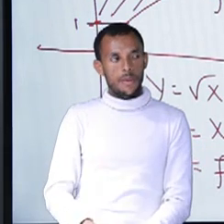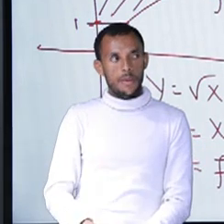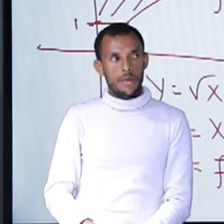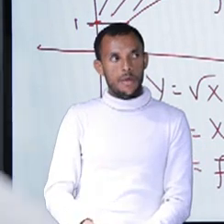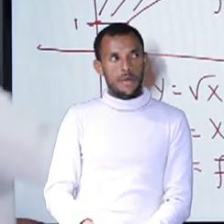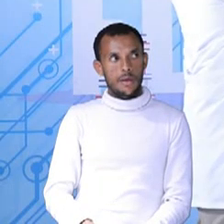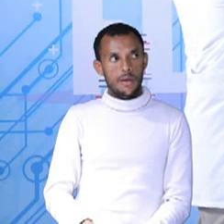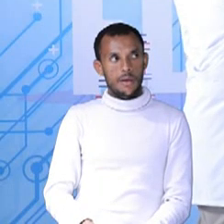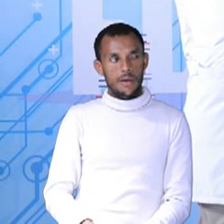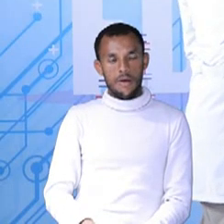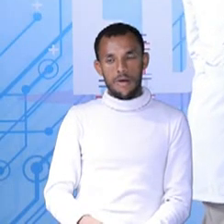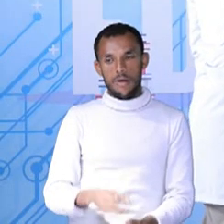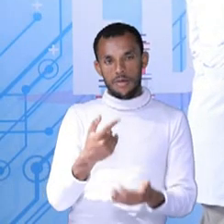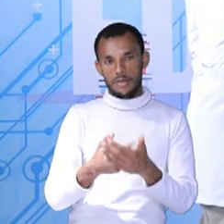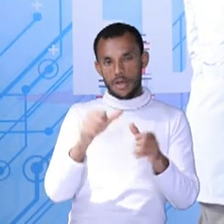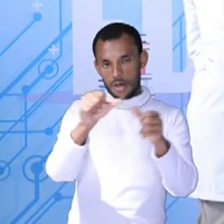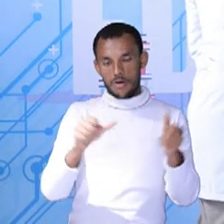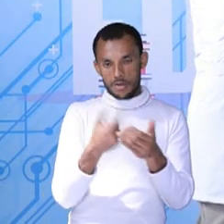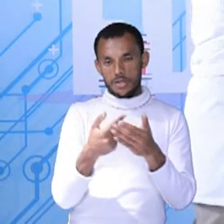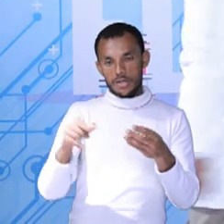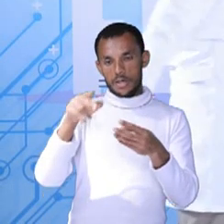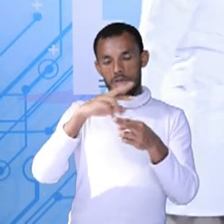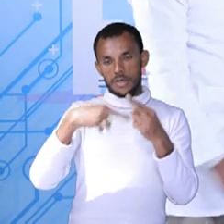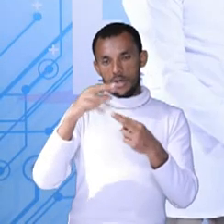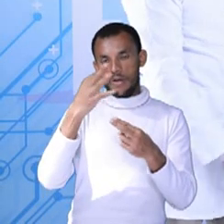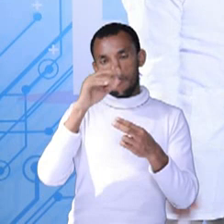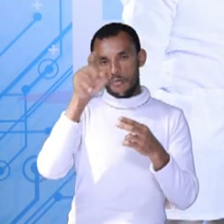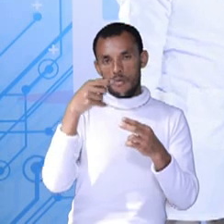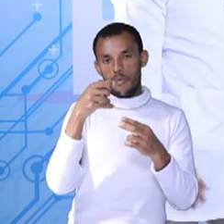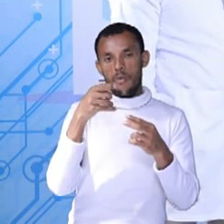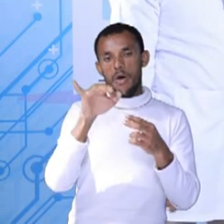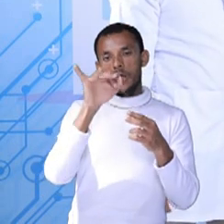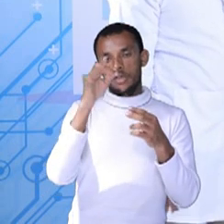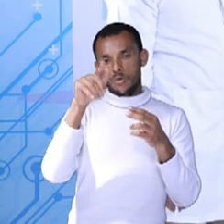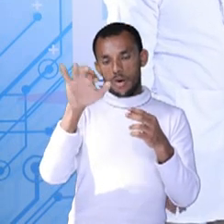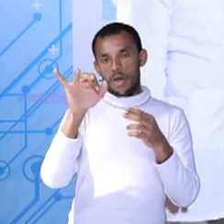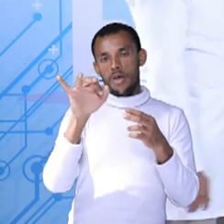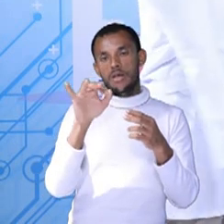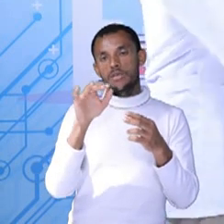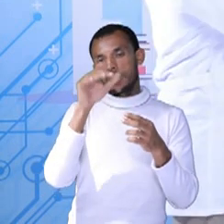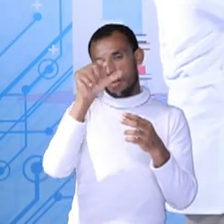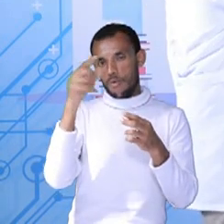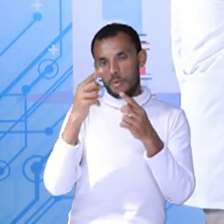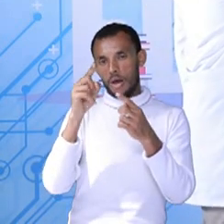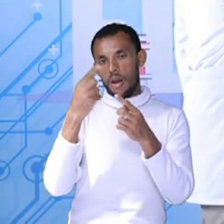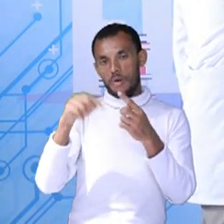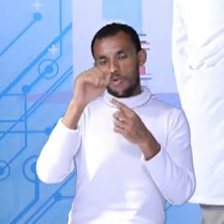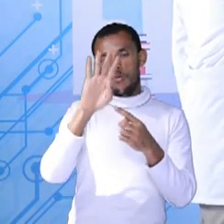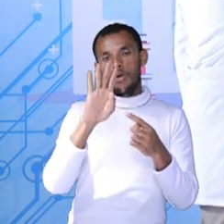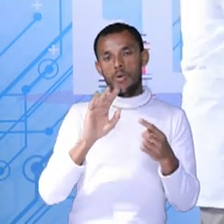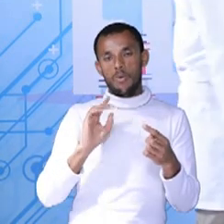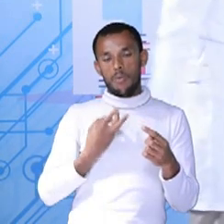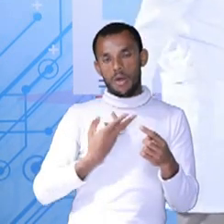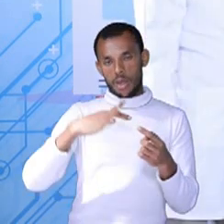So the area of this region will be the integration of f of y dy on the interval 1 up to 4. And we have